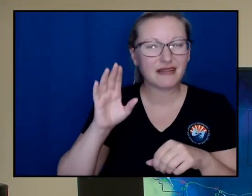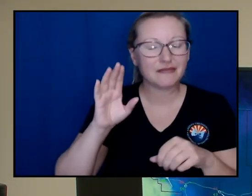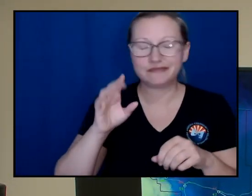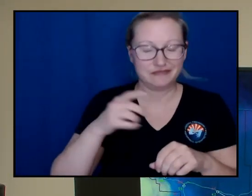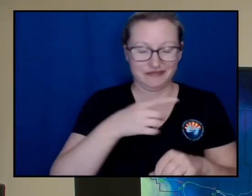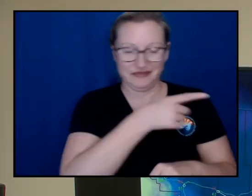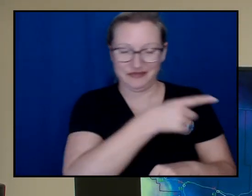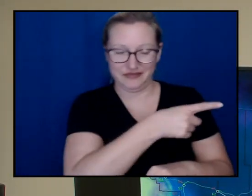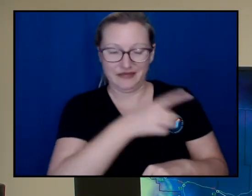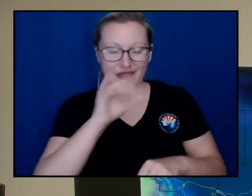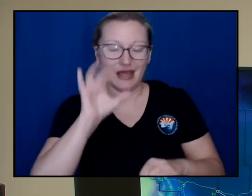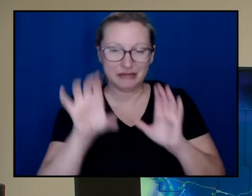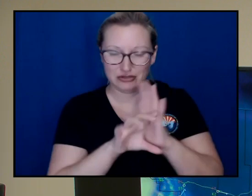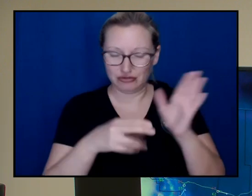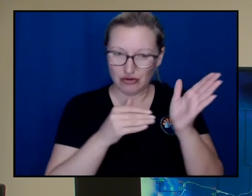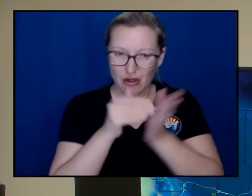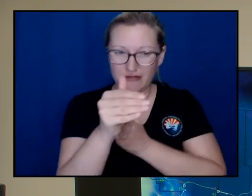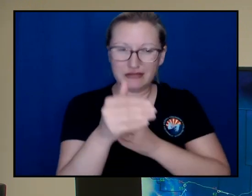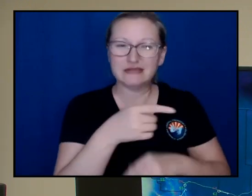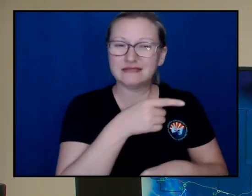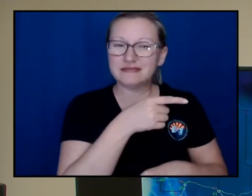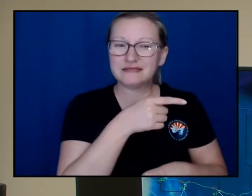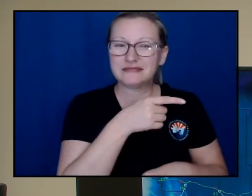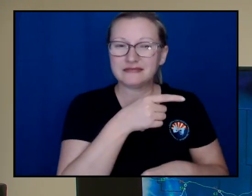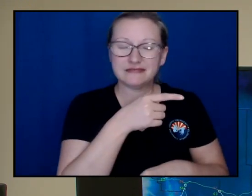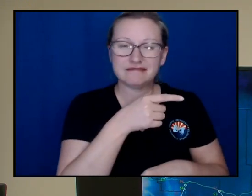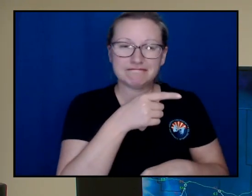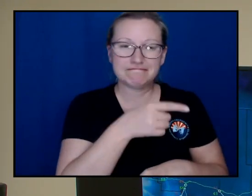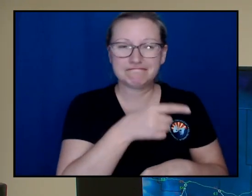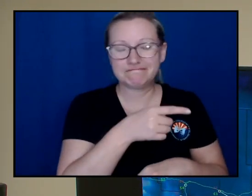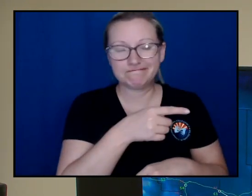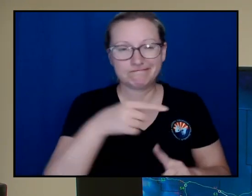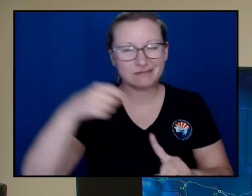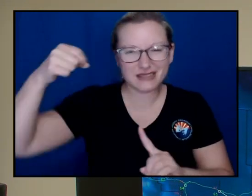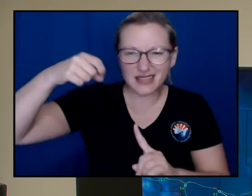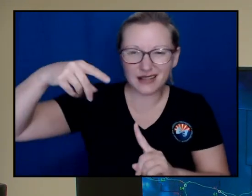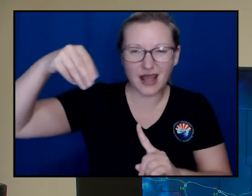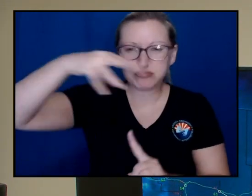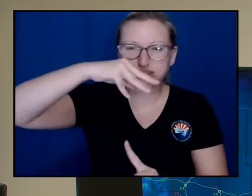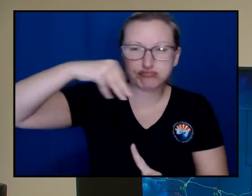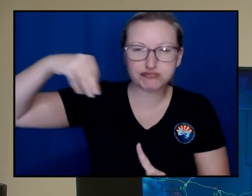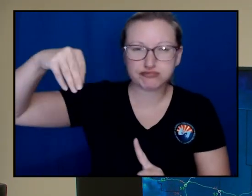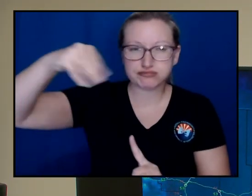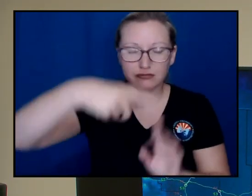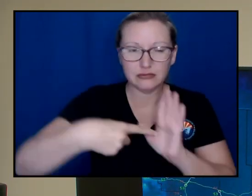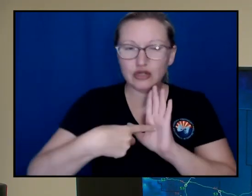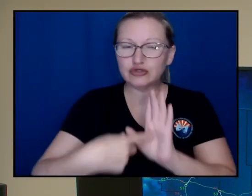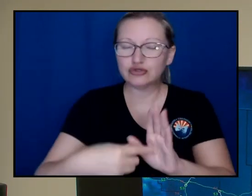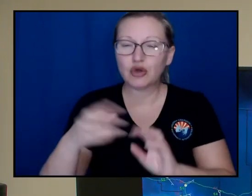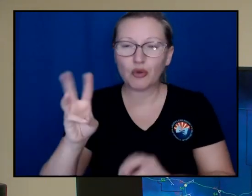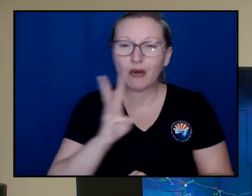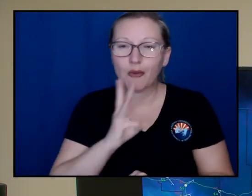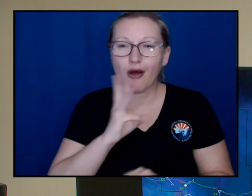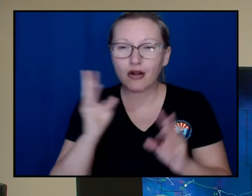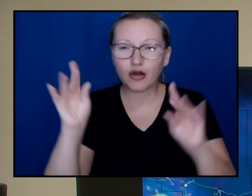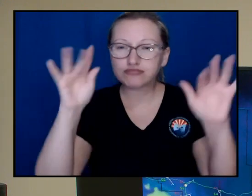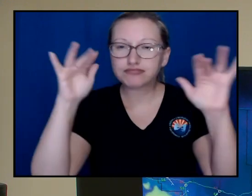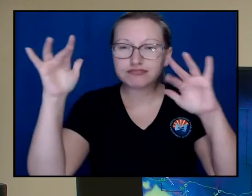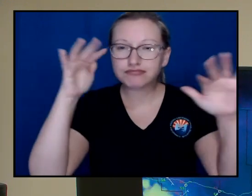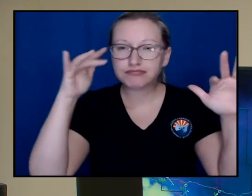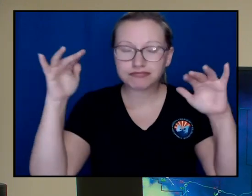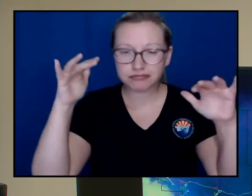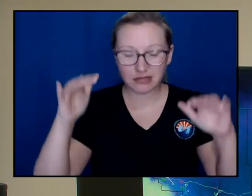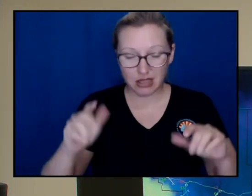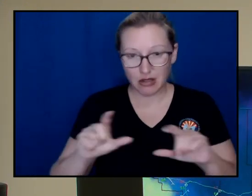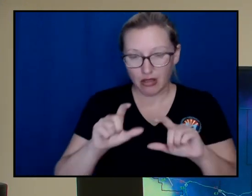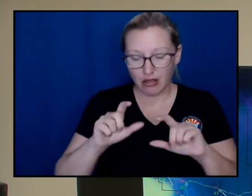me to see that I have water vapor down in the lower levels, the mid levels, and the upper